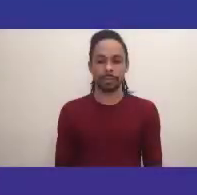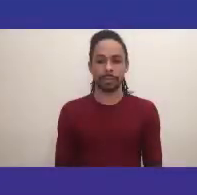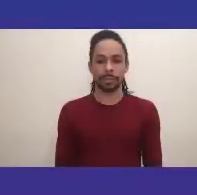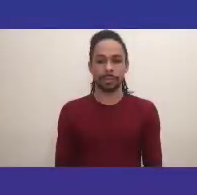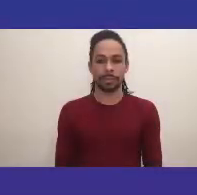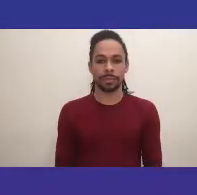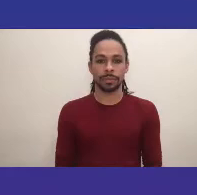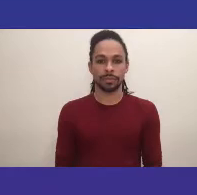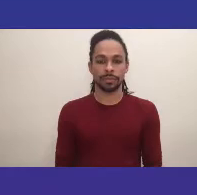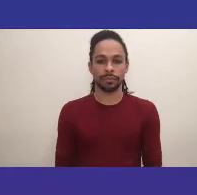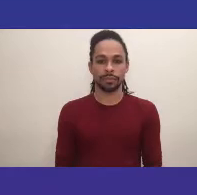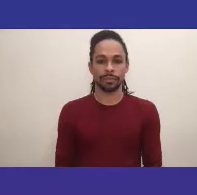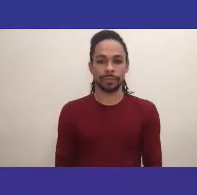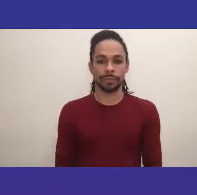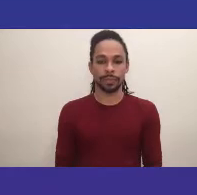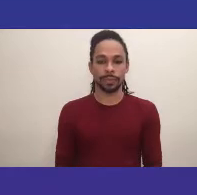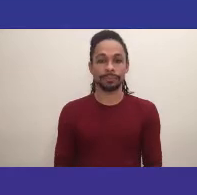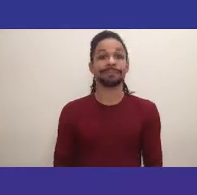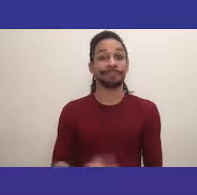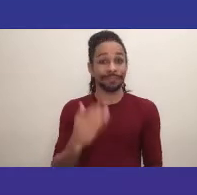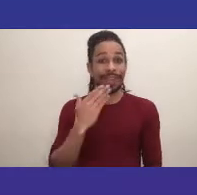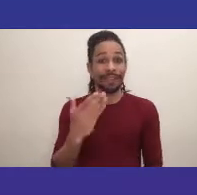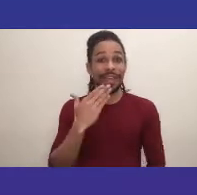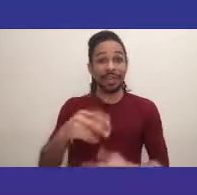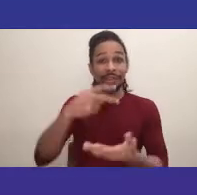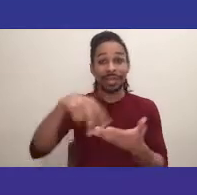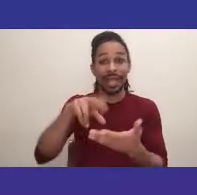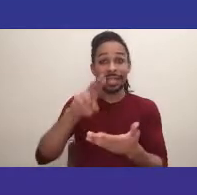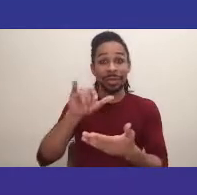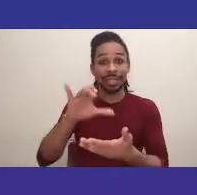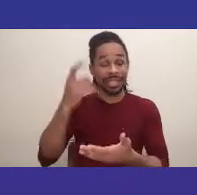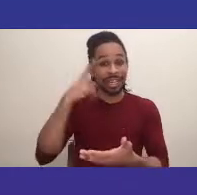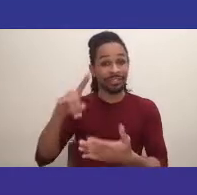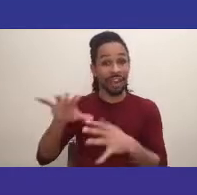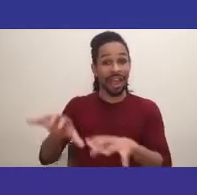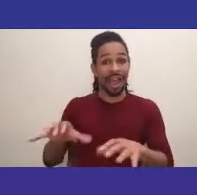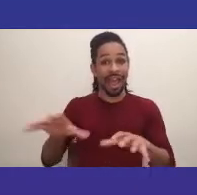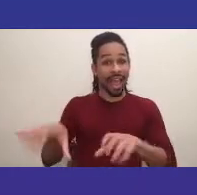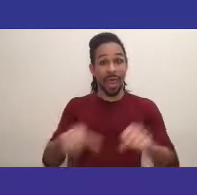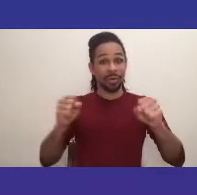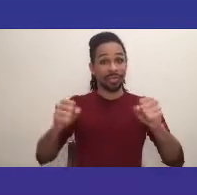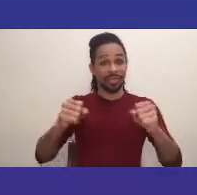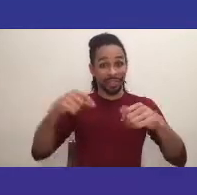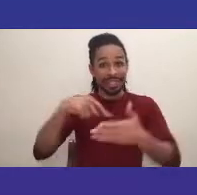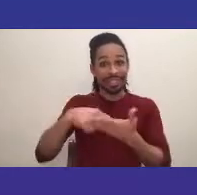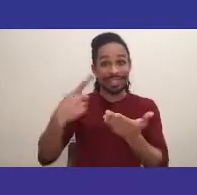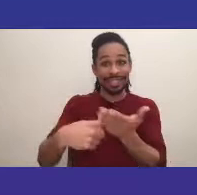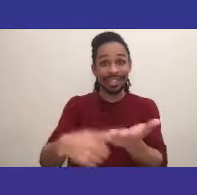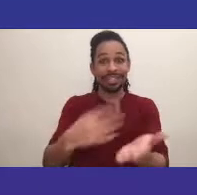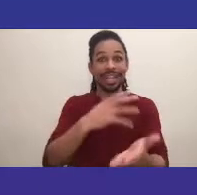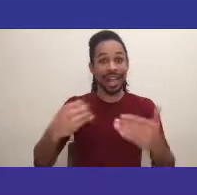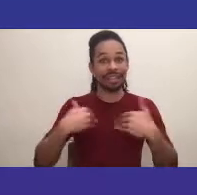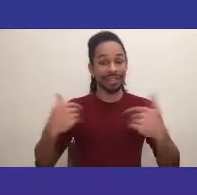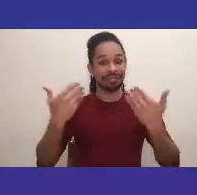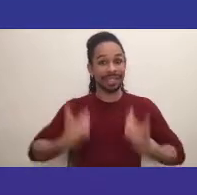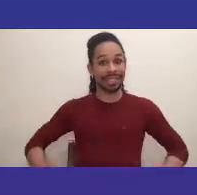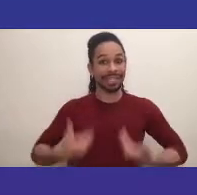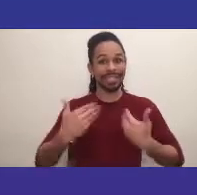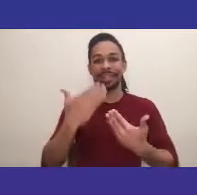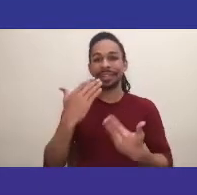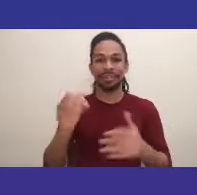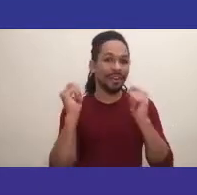Thank you, Dance NYC, for having me and for hosting this discussion. Thank you to all of the panelists that are